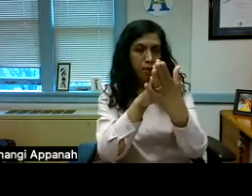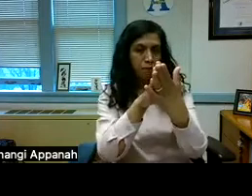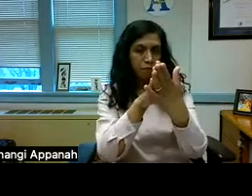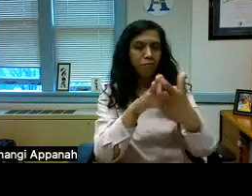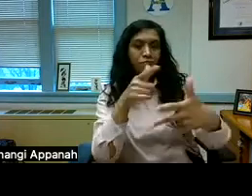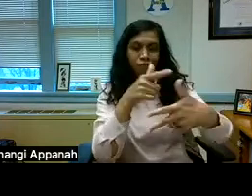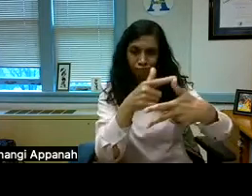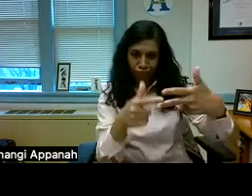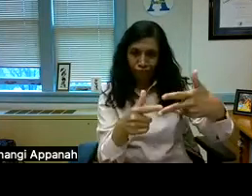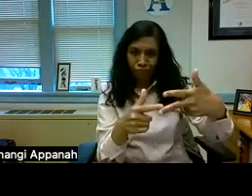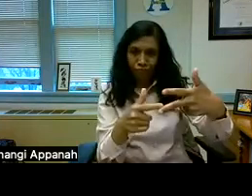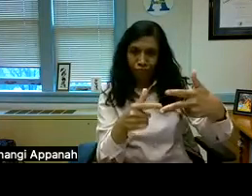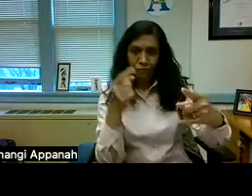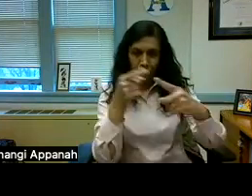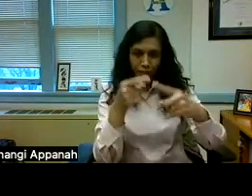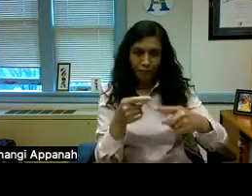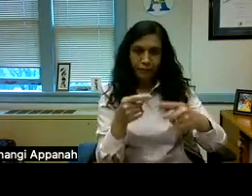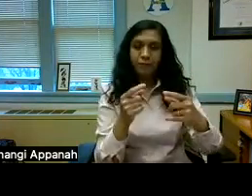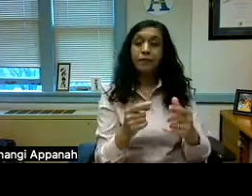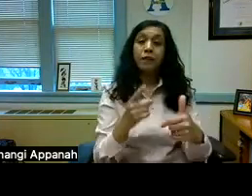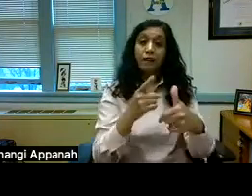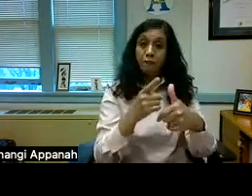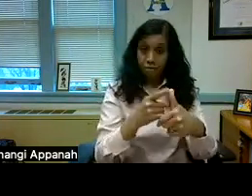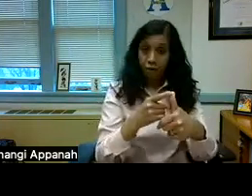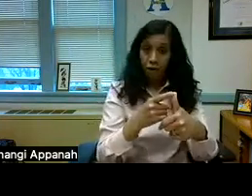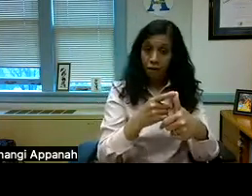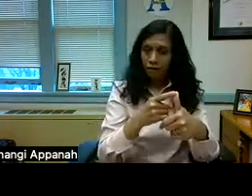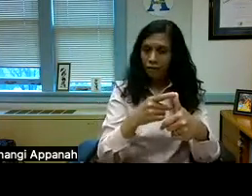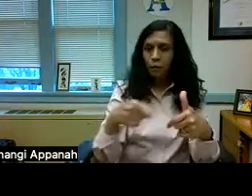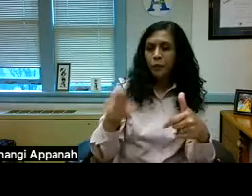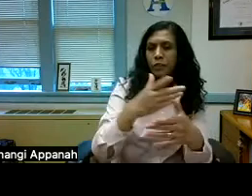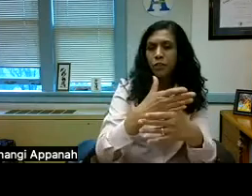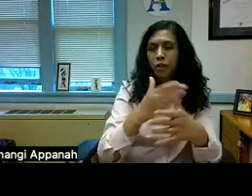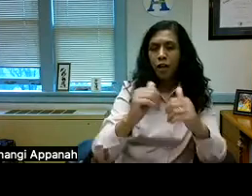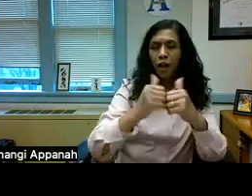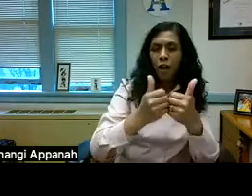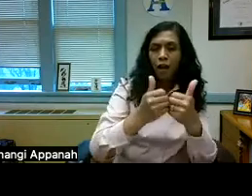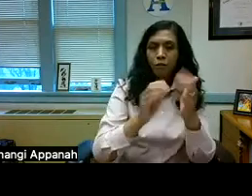We want to provide a safe space for addressing these things.